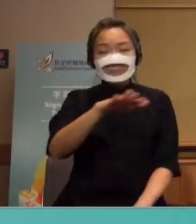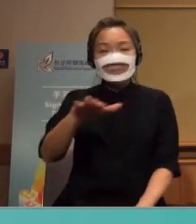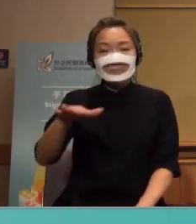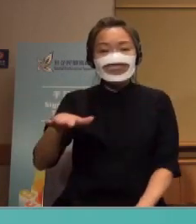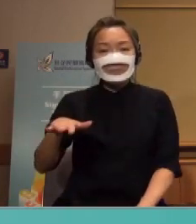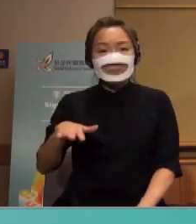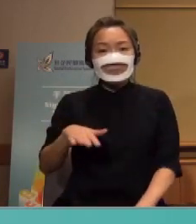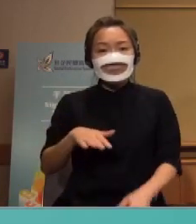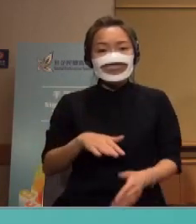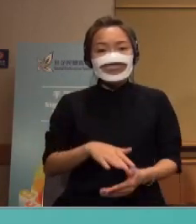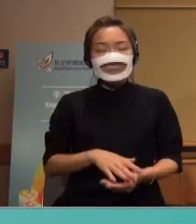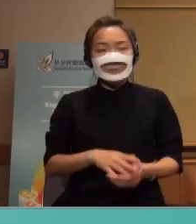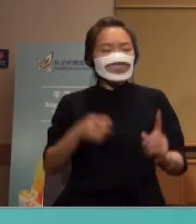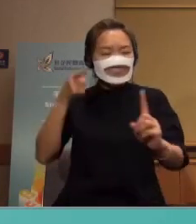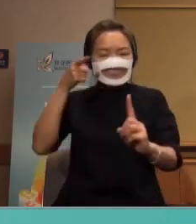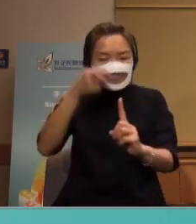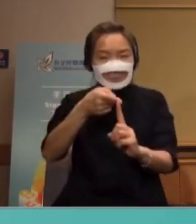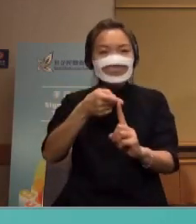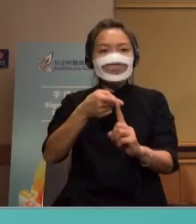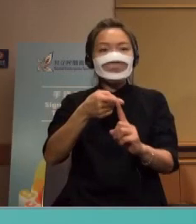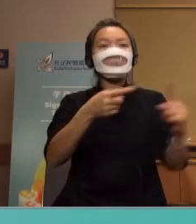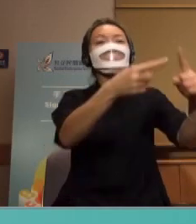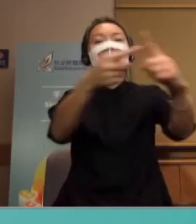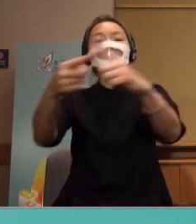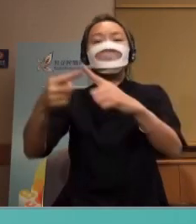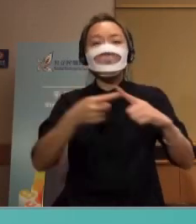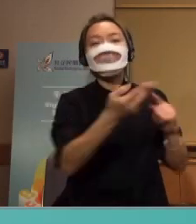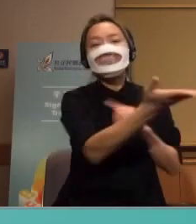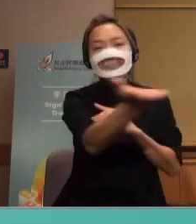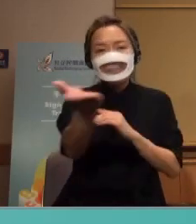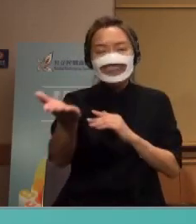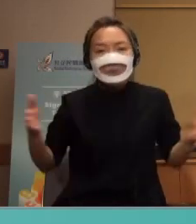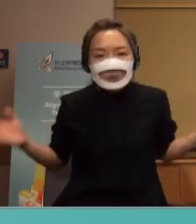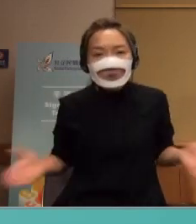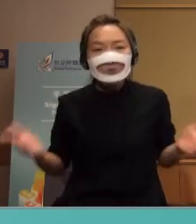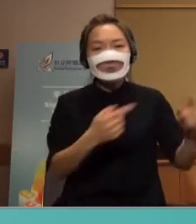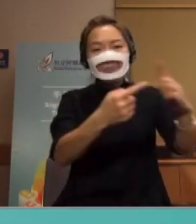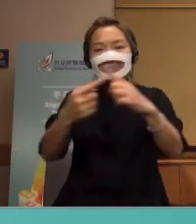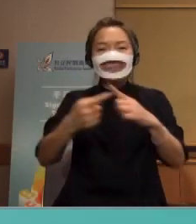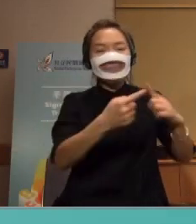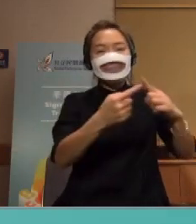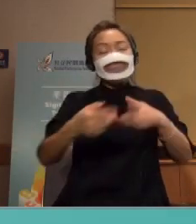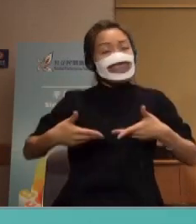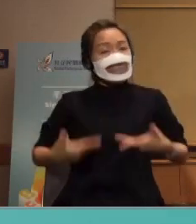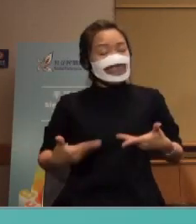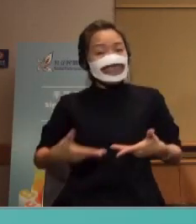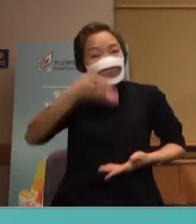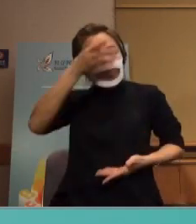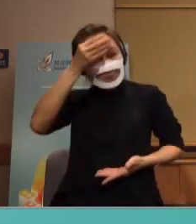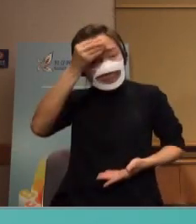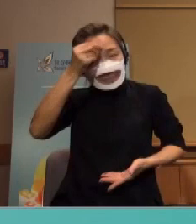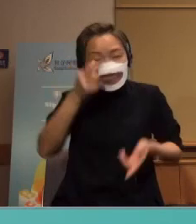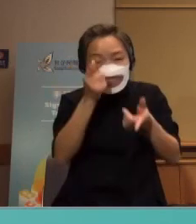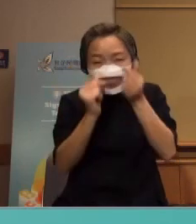to promote. We're still learning, and so you see we organize a lot of activity, and I mean there's